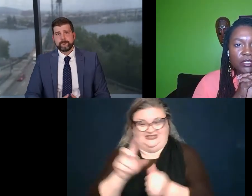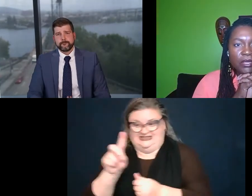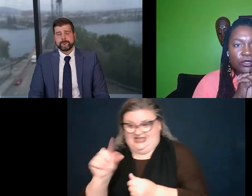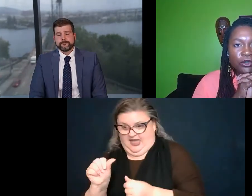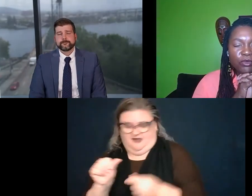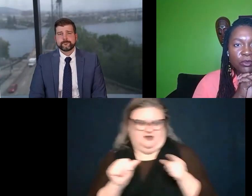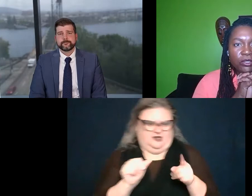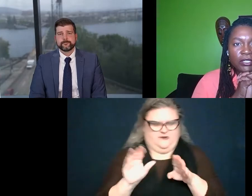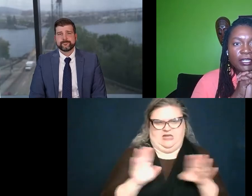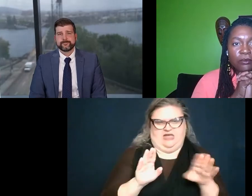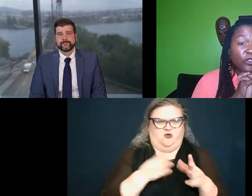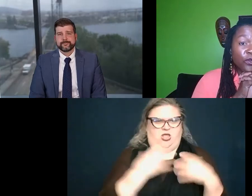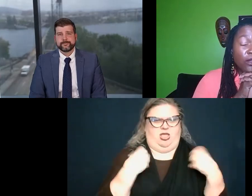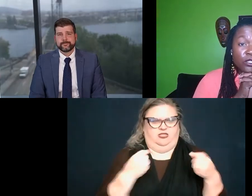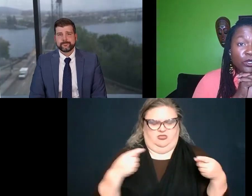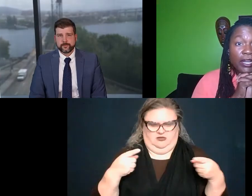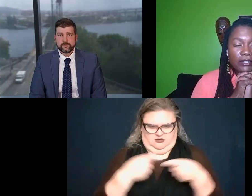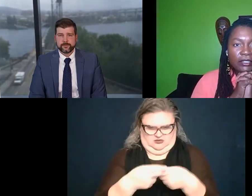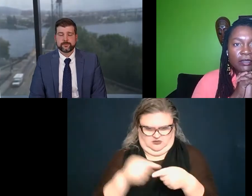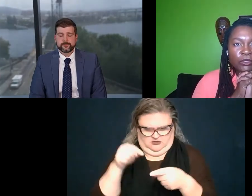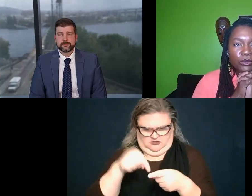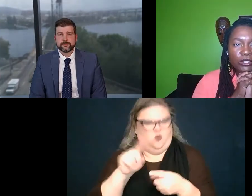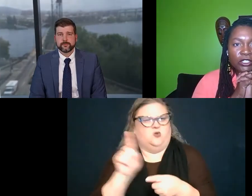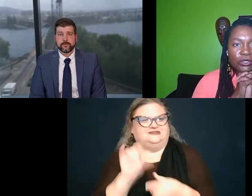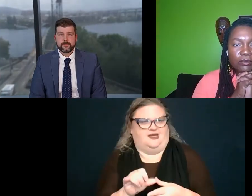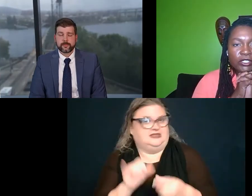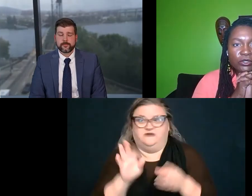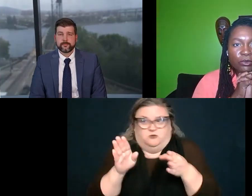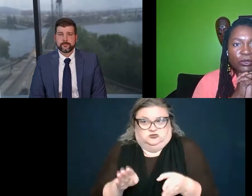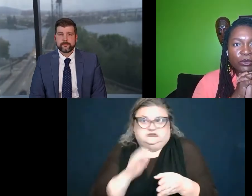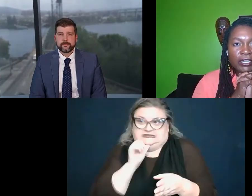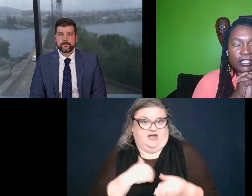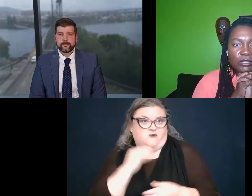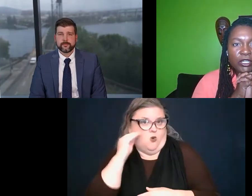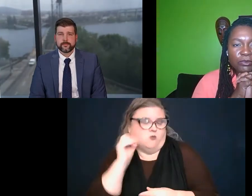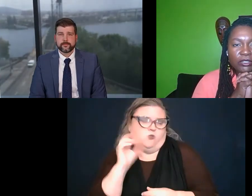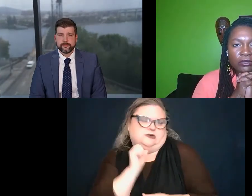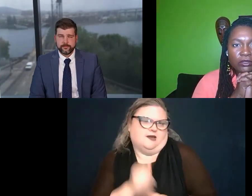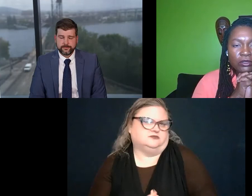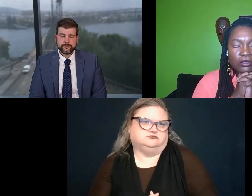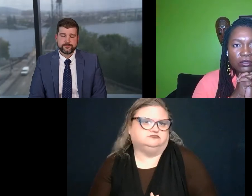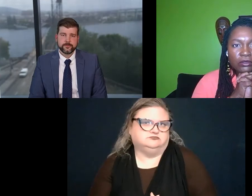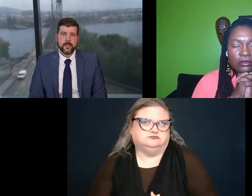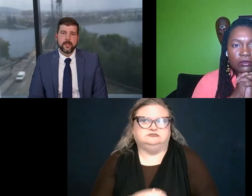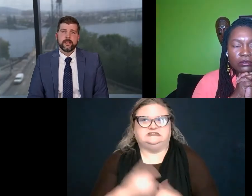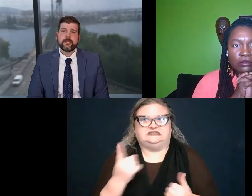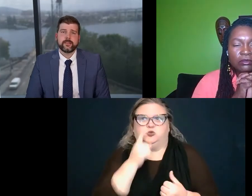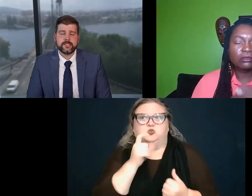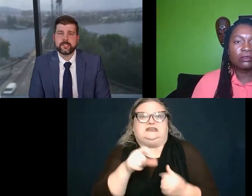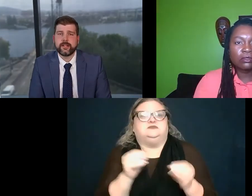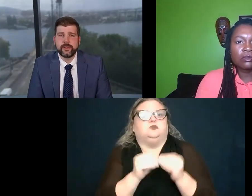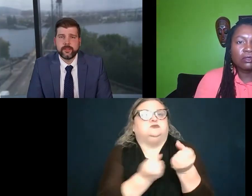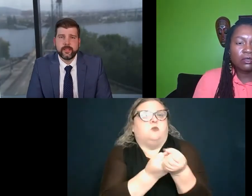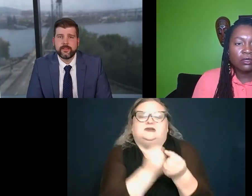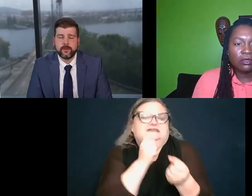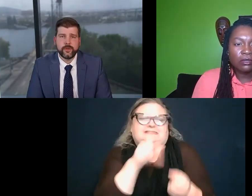two match up to better serve people, whether they're houseless or not, who could use some additional support and not just punishment? Yeah, this